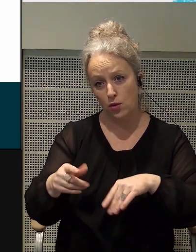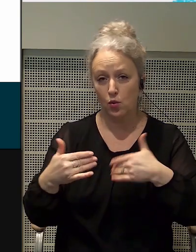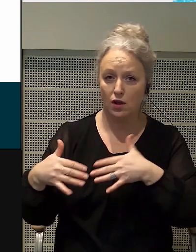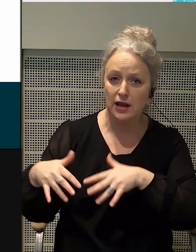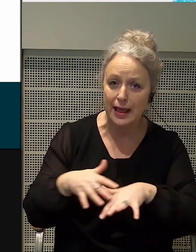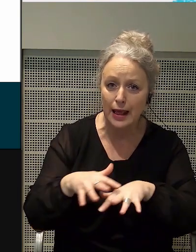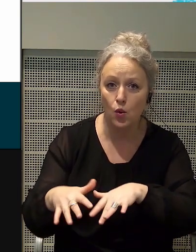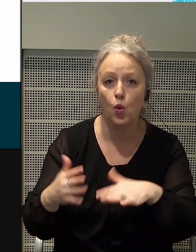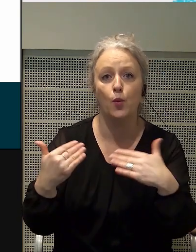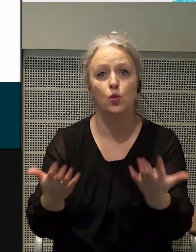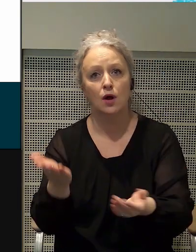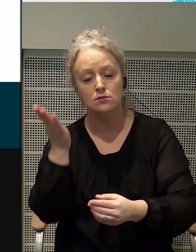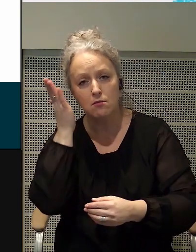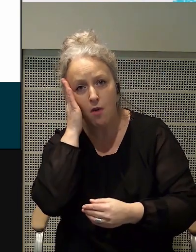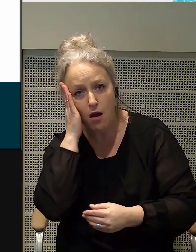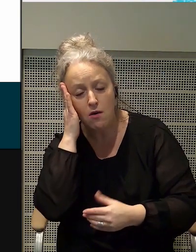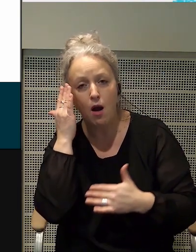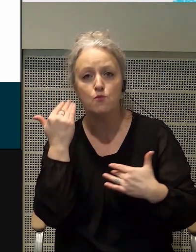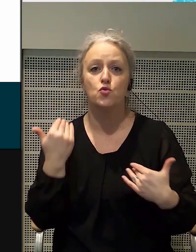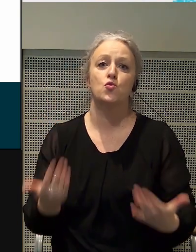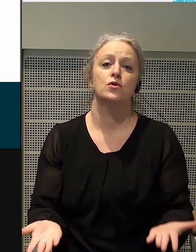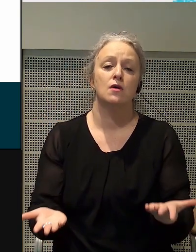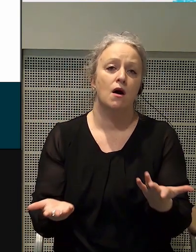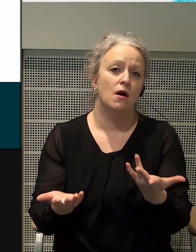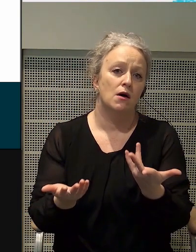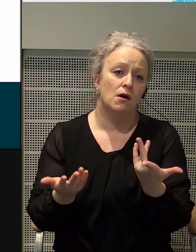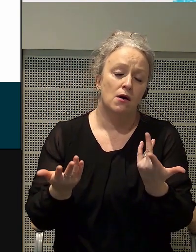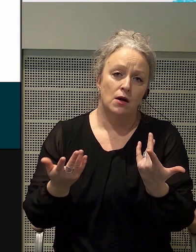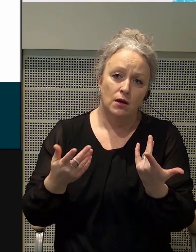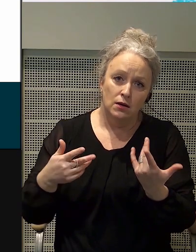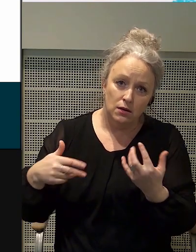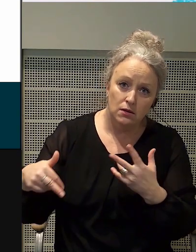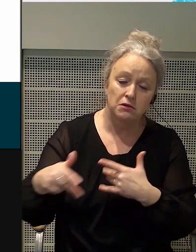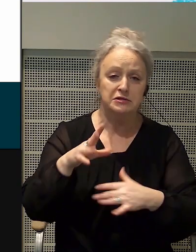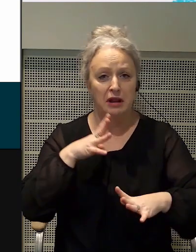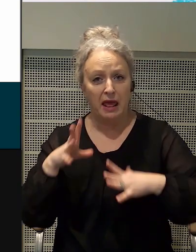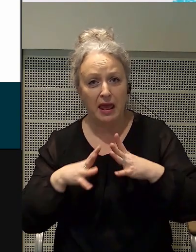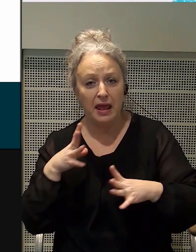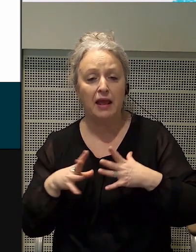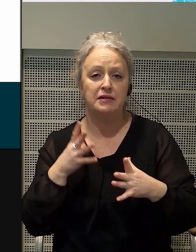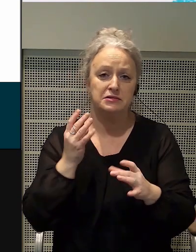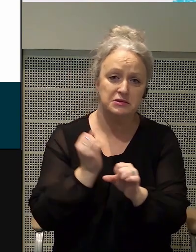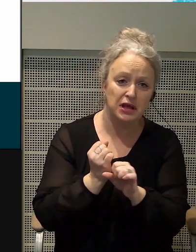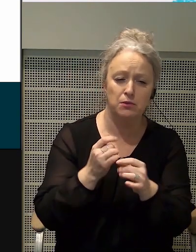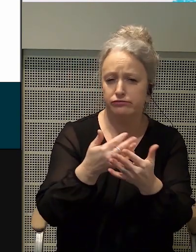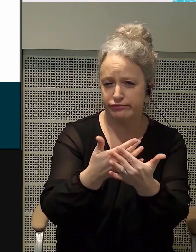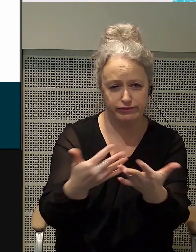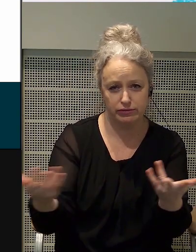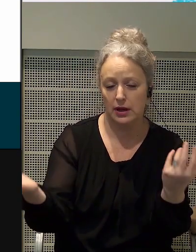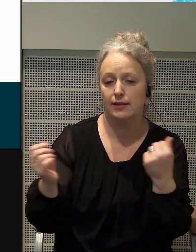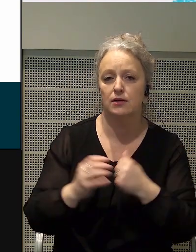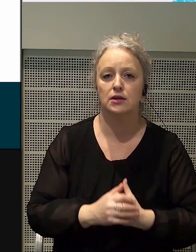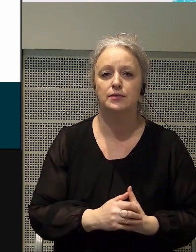about fatigue, about work, about general concepts. You can ask them to the general population, and you have a very nice control